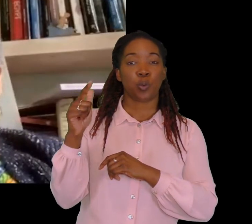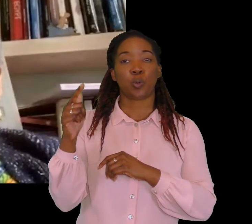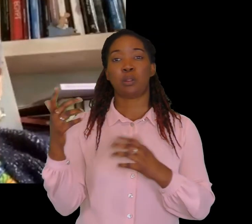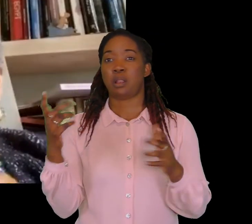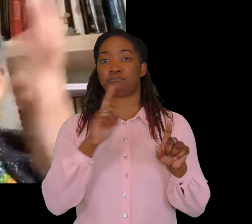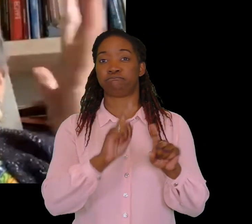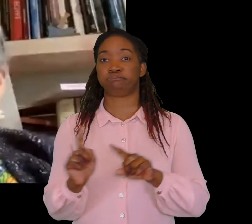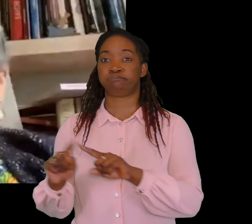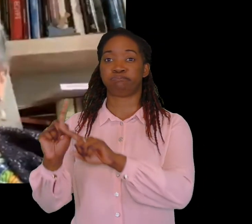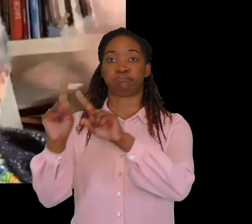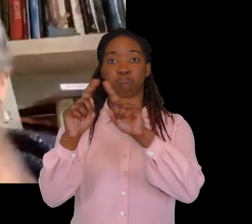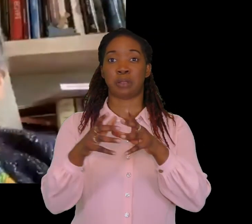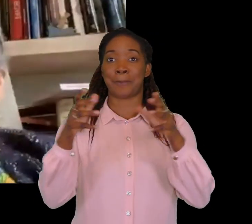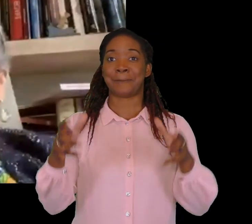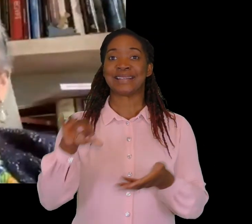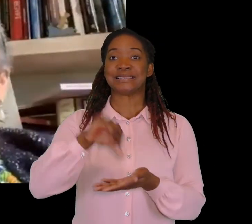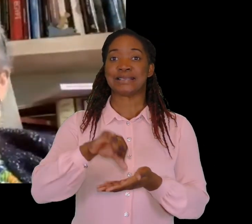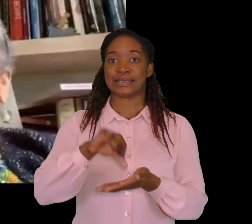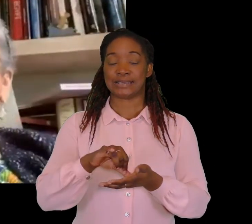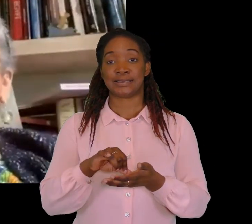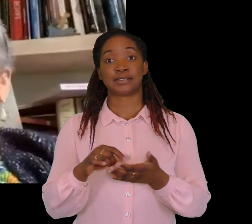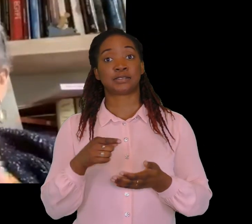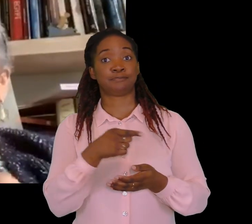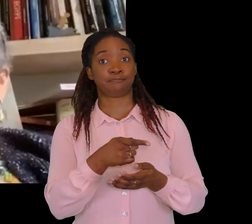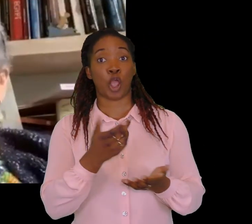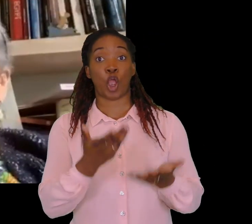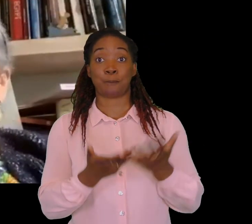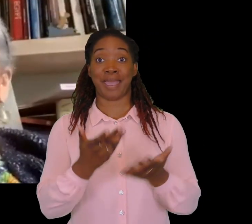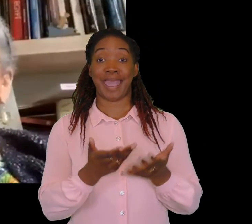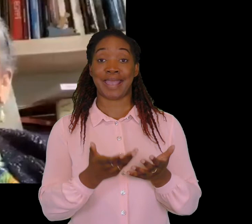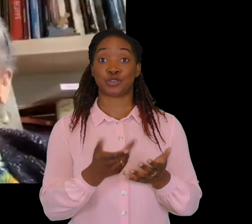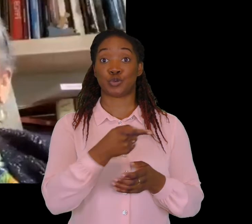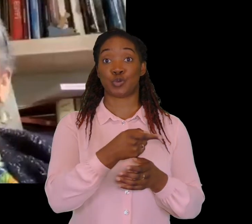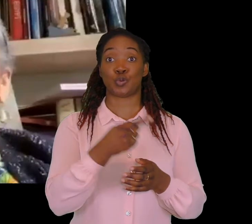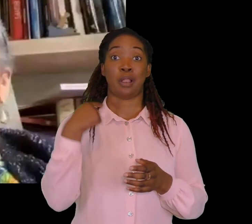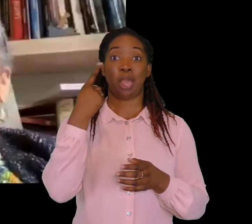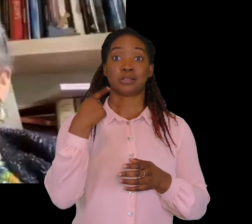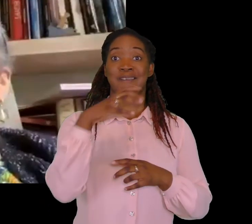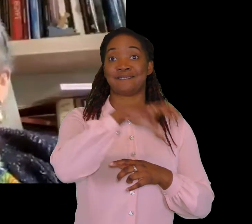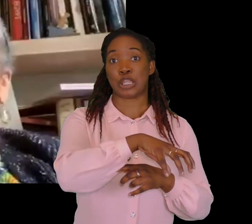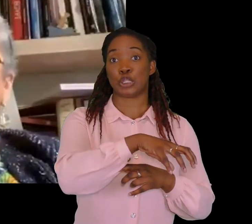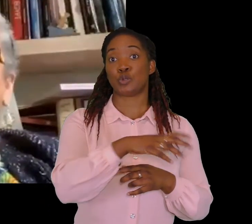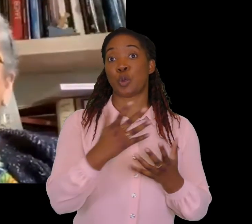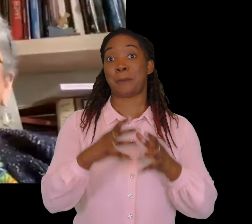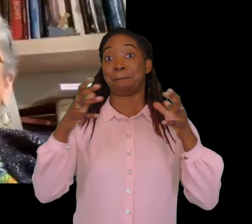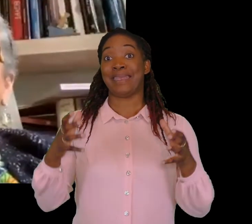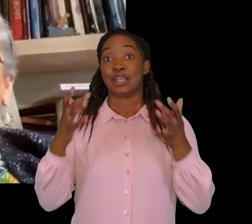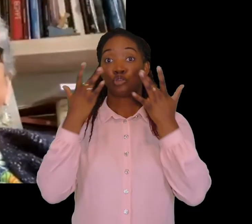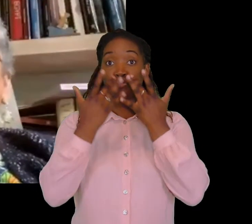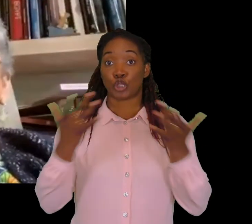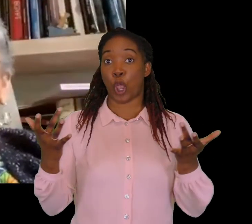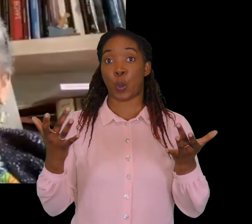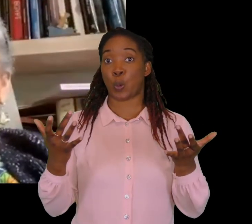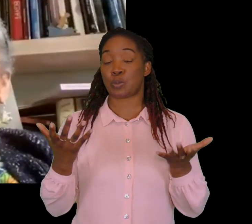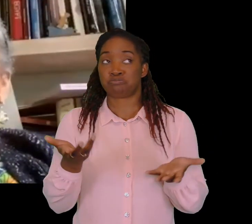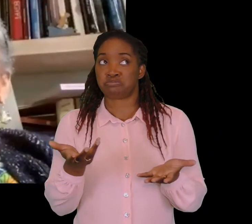Liverpool, all of the major cities than actually did get London venues. So the major shows